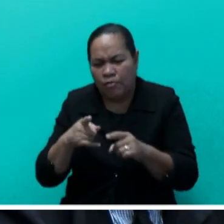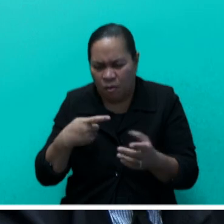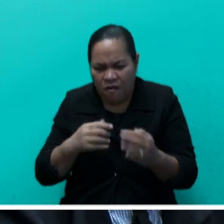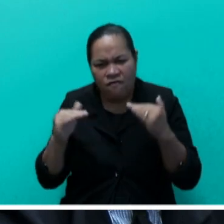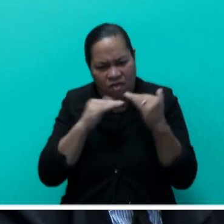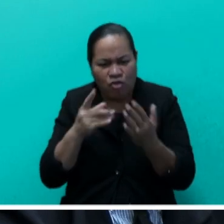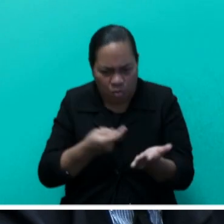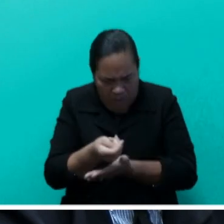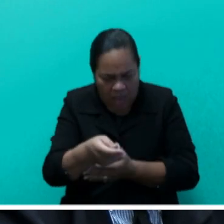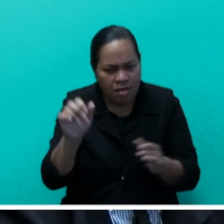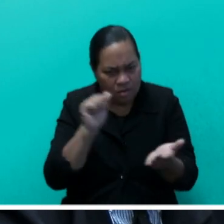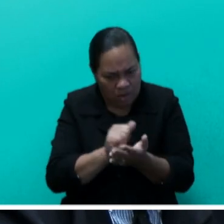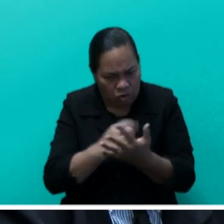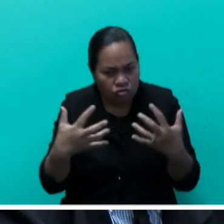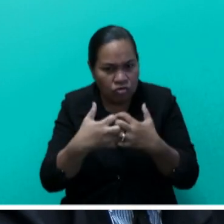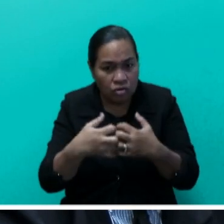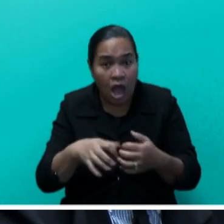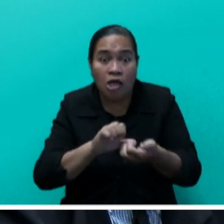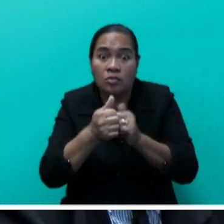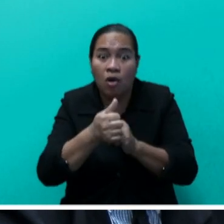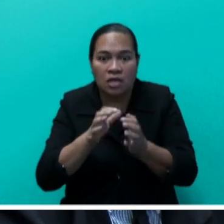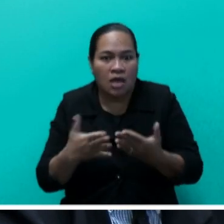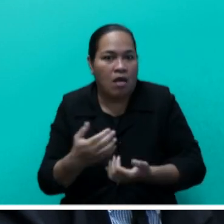Speaker, sports has become very